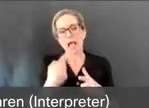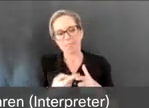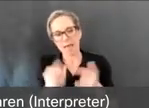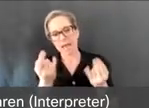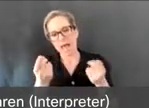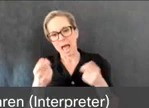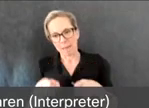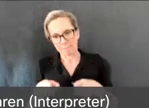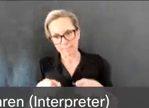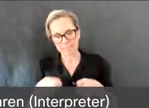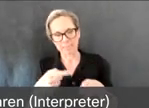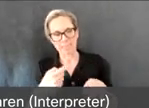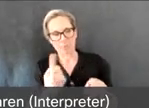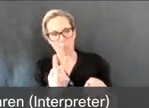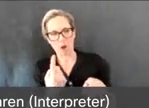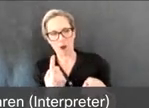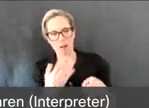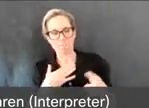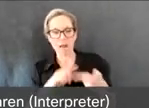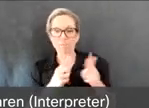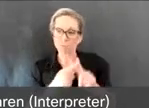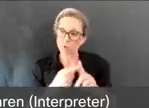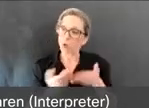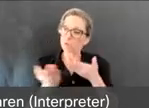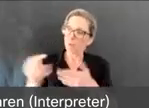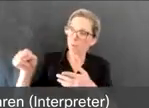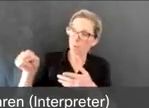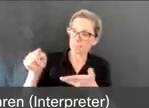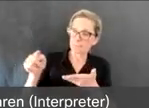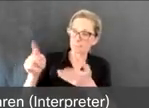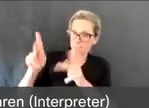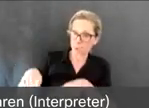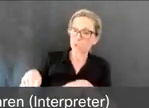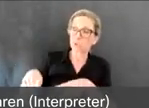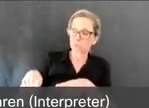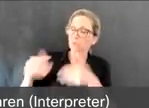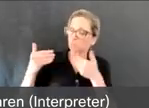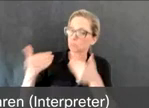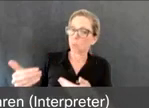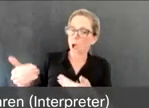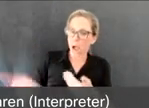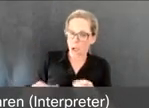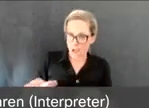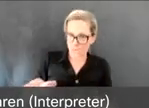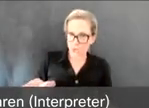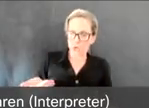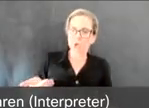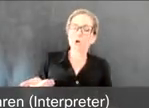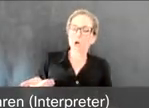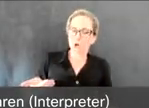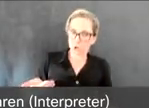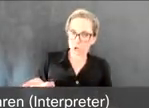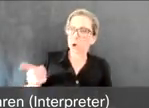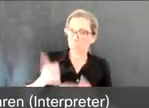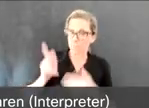a contractor because one of my friends referred that person to me, and the person finished